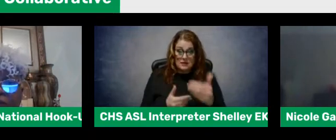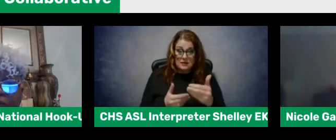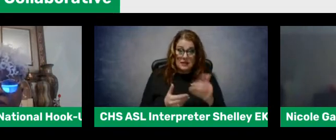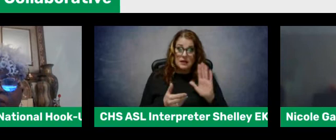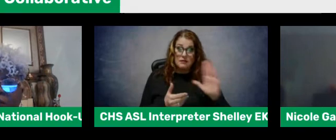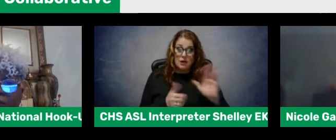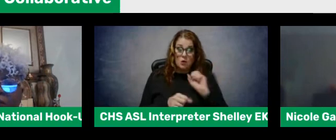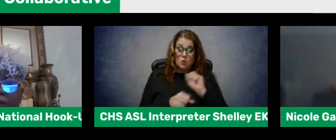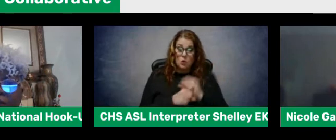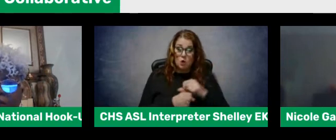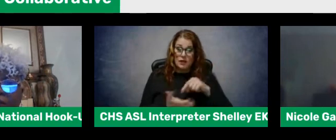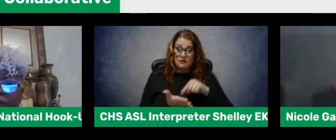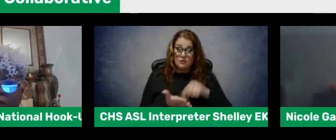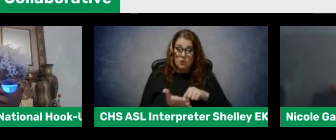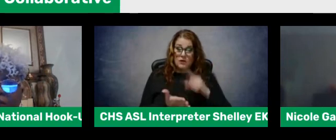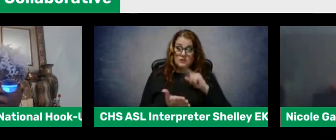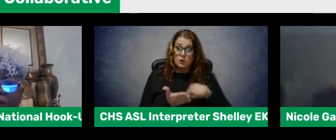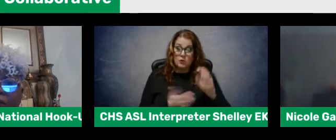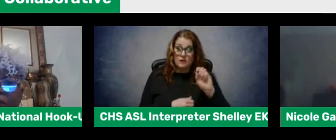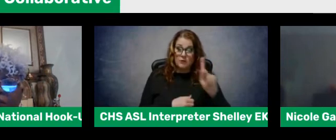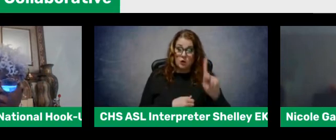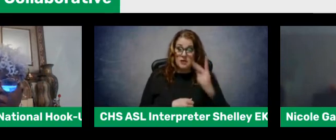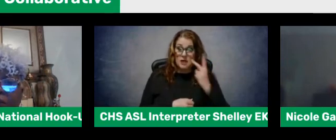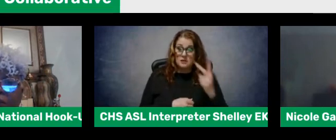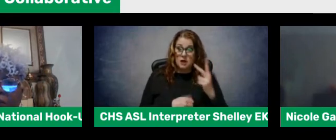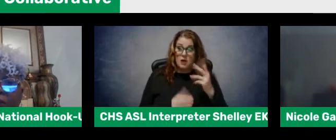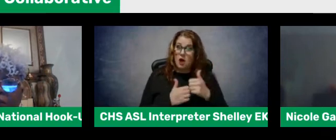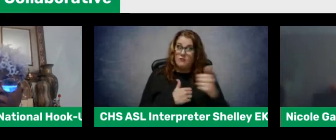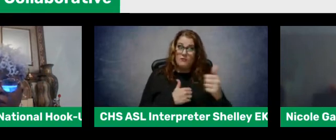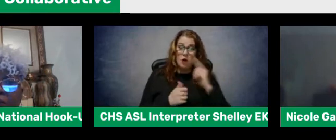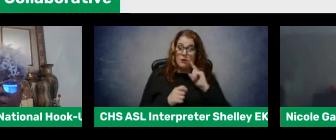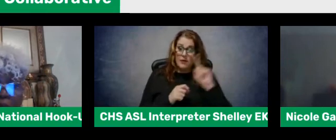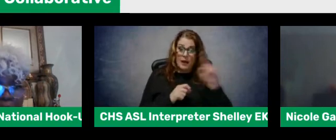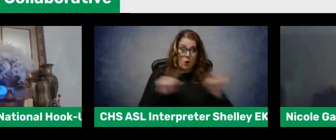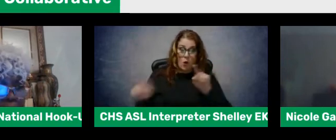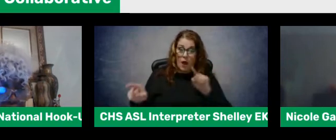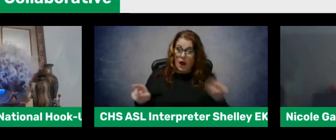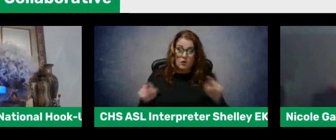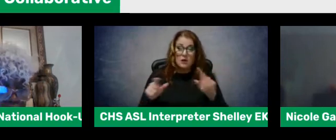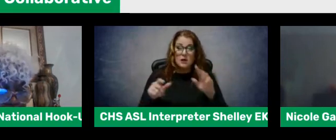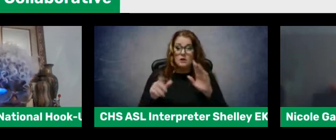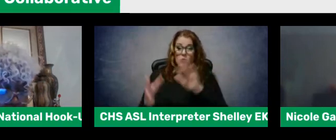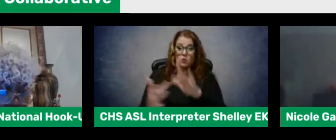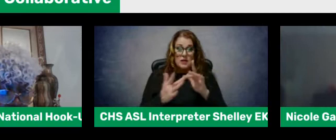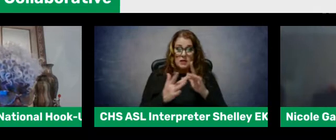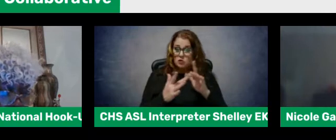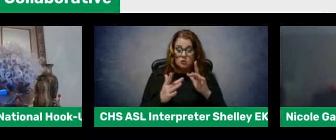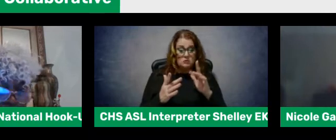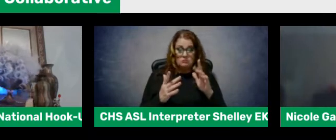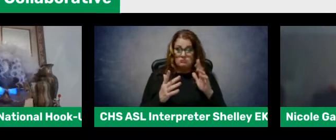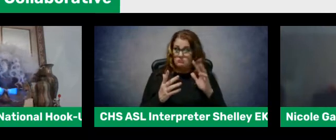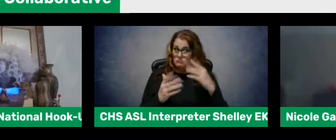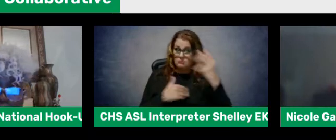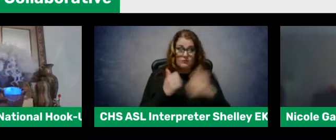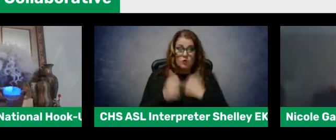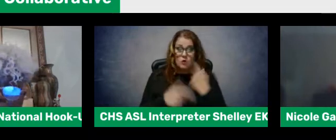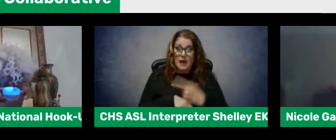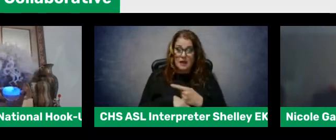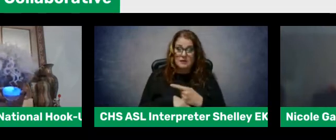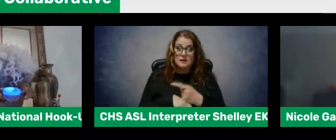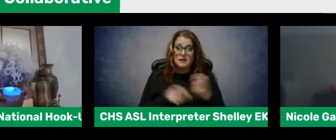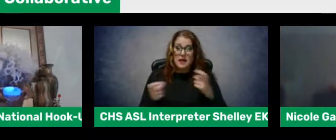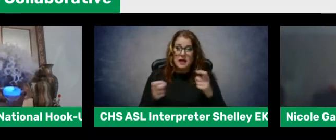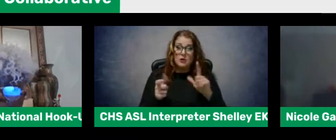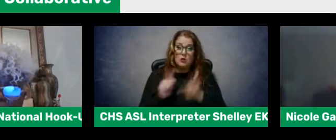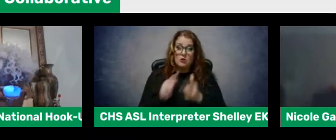work invoices for reimbursement, I saw how far they go and their reach of purveyors. So they will handle the